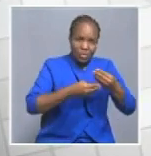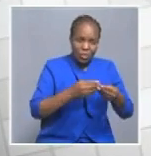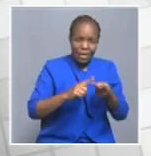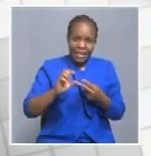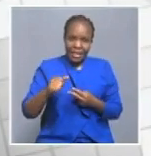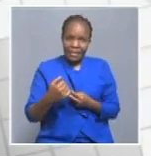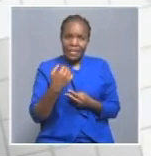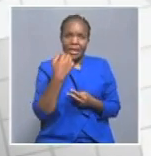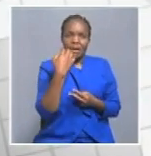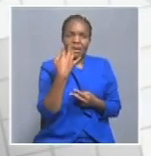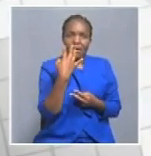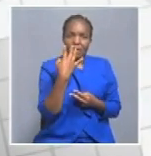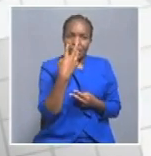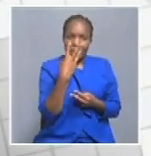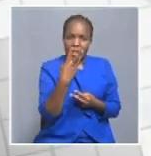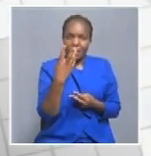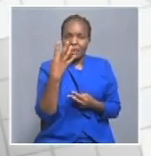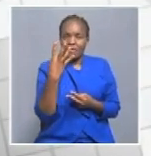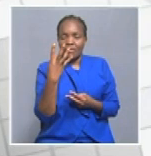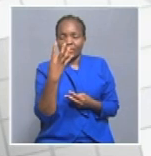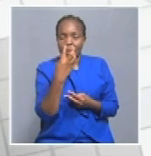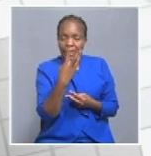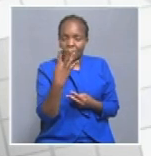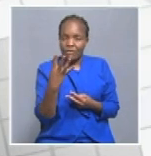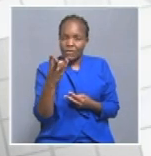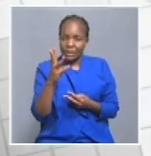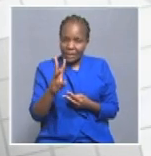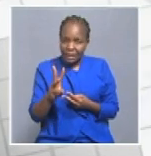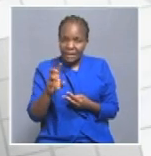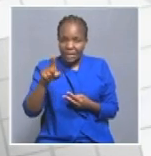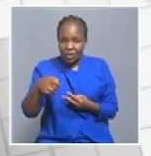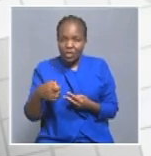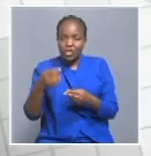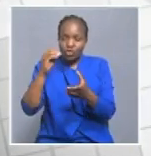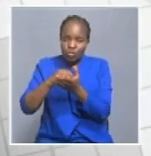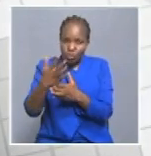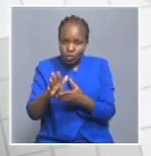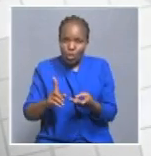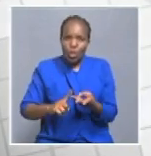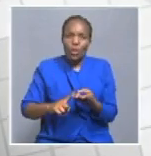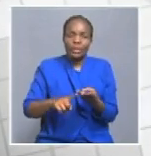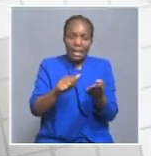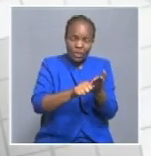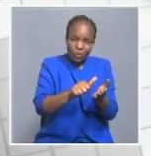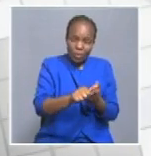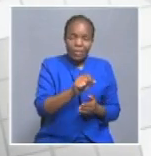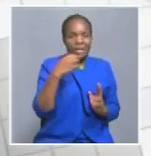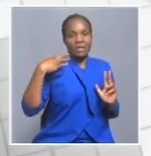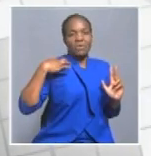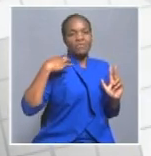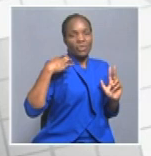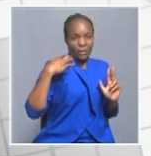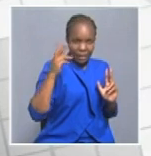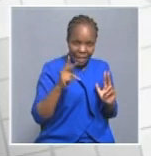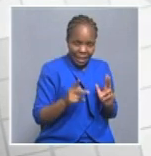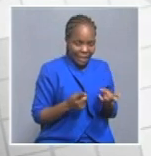454,000, which included putting water on the premises, allowances for the volunteers,